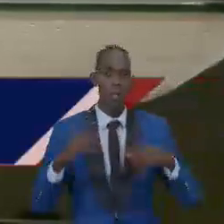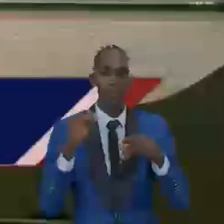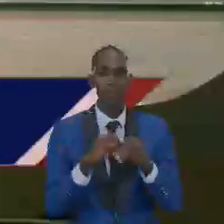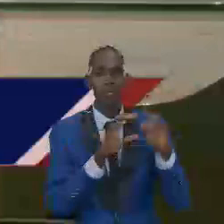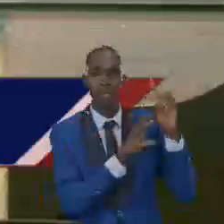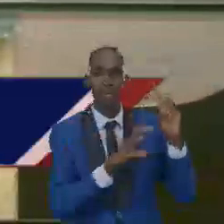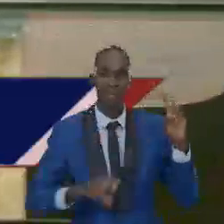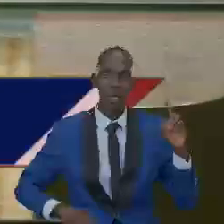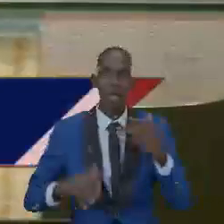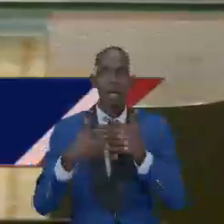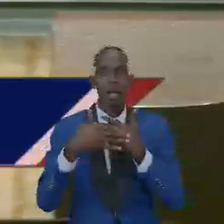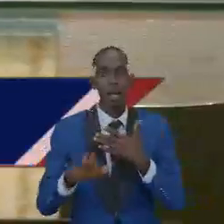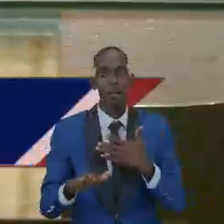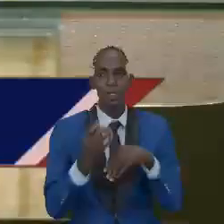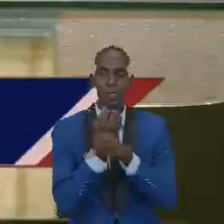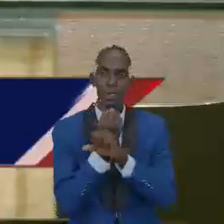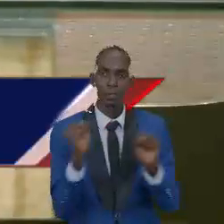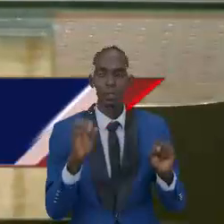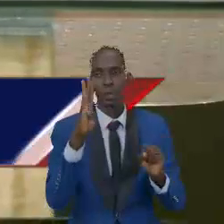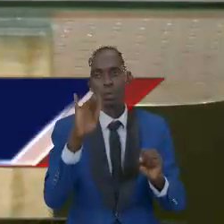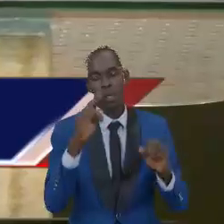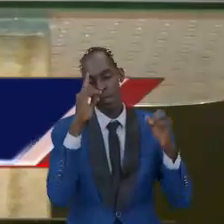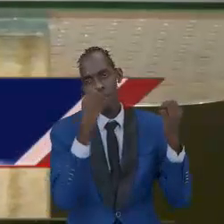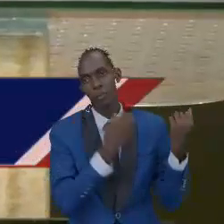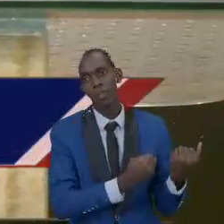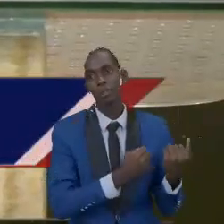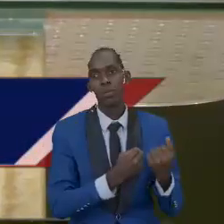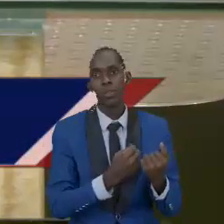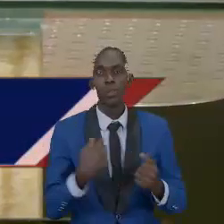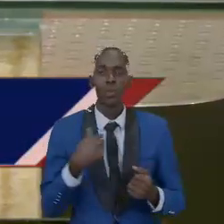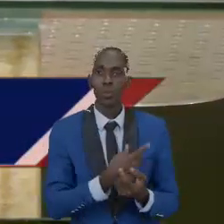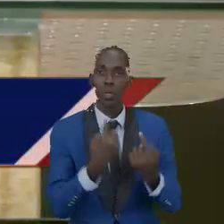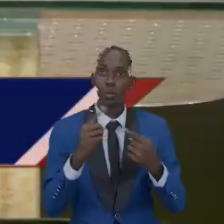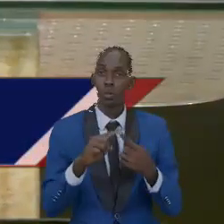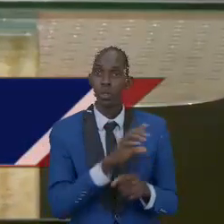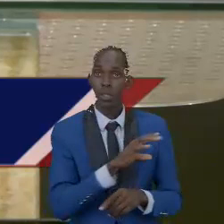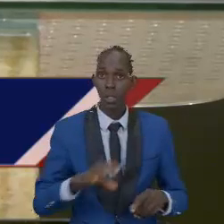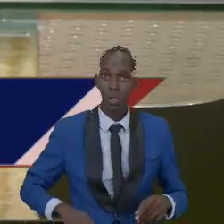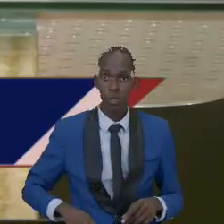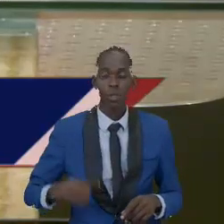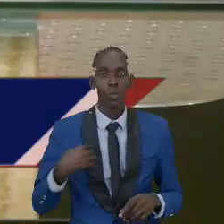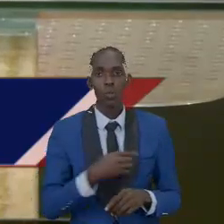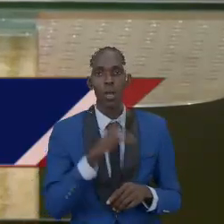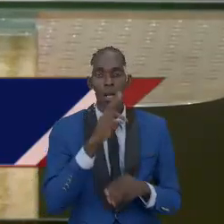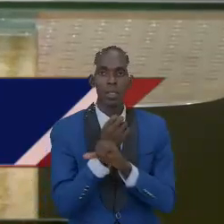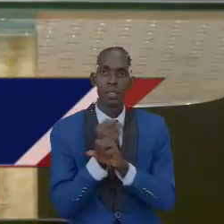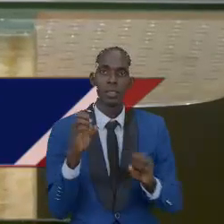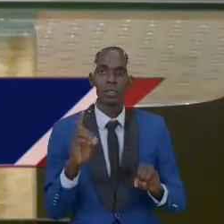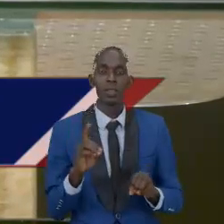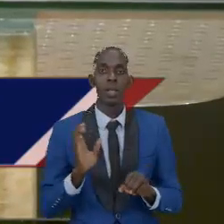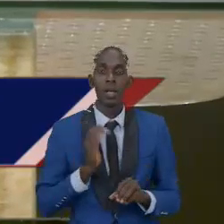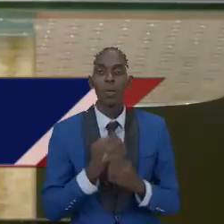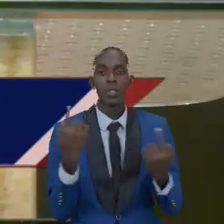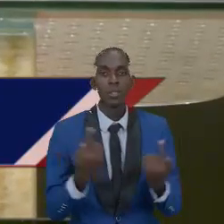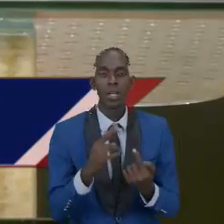after justification by faith. We've come to Christ. We're justified. Our sins